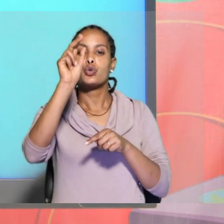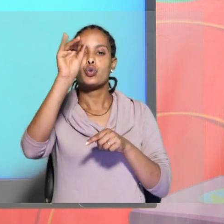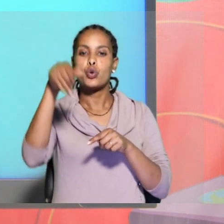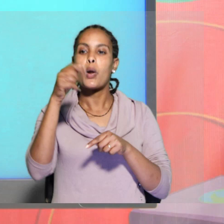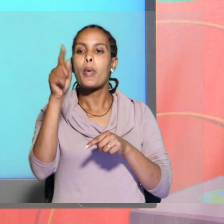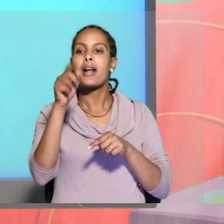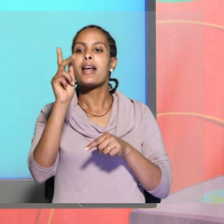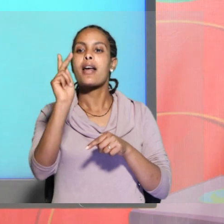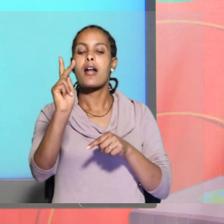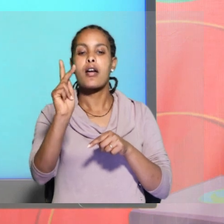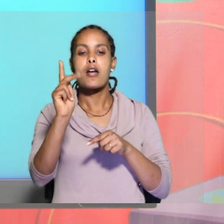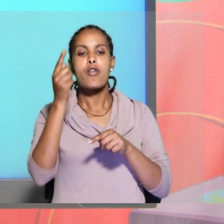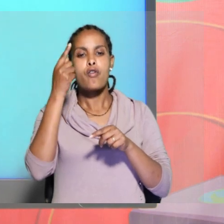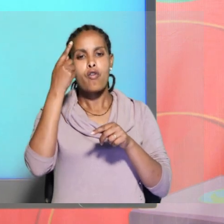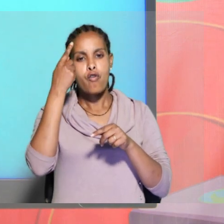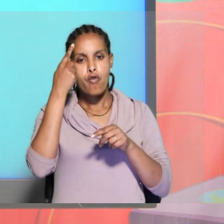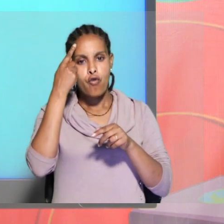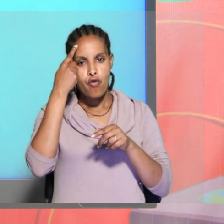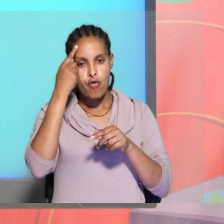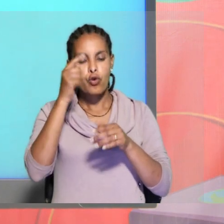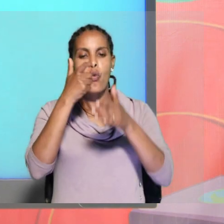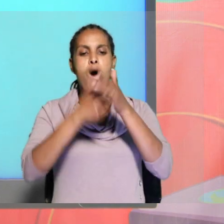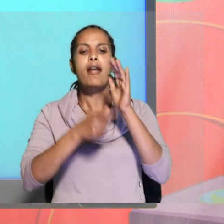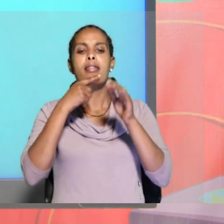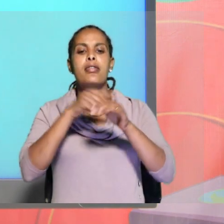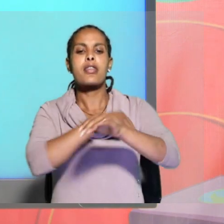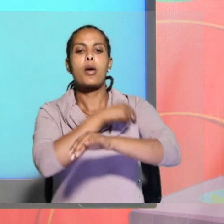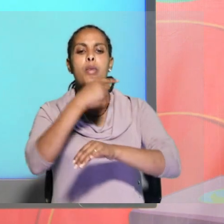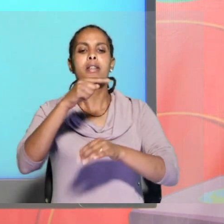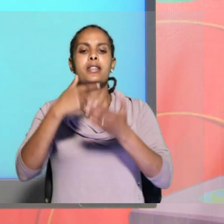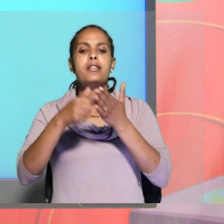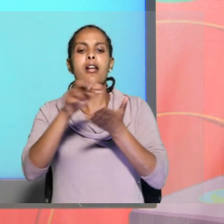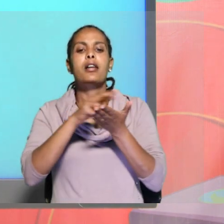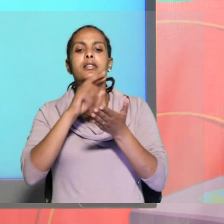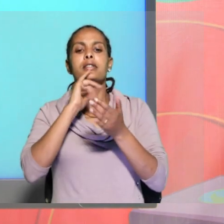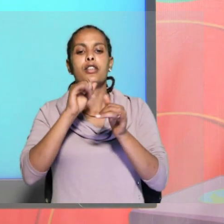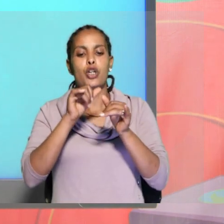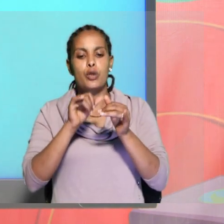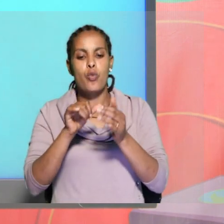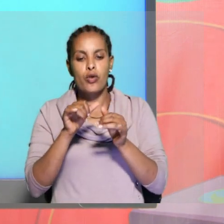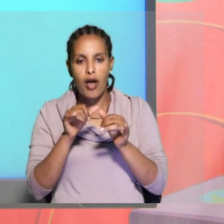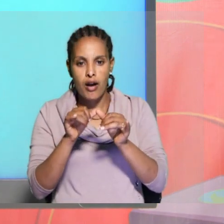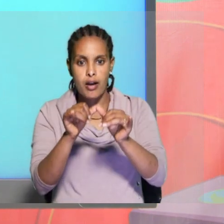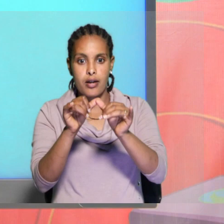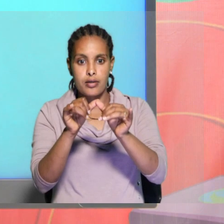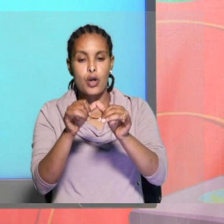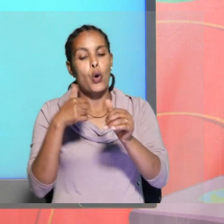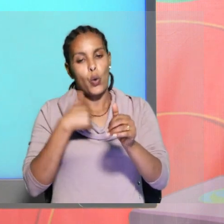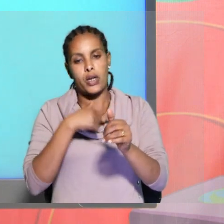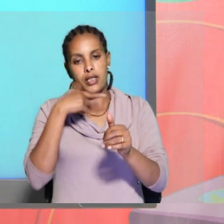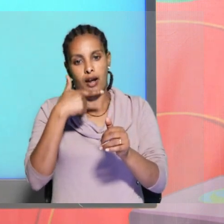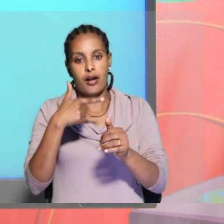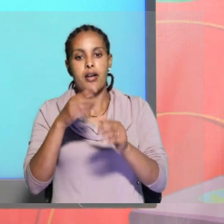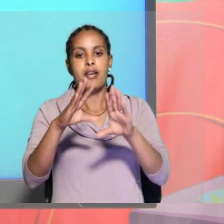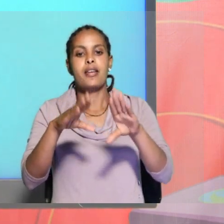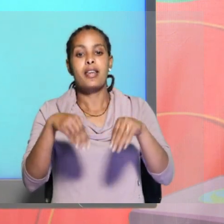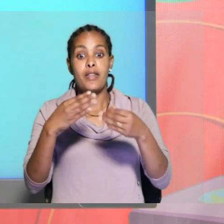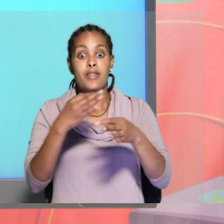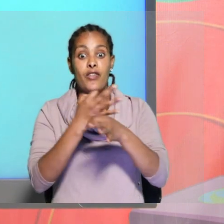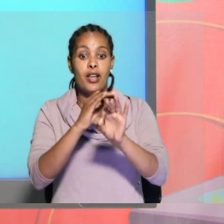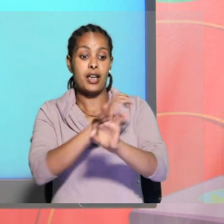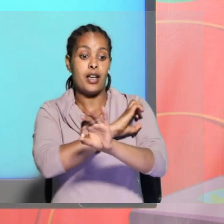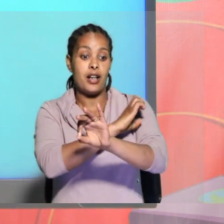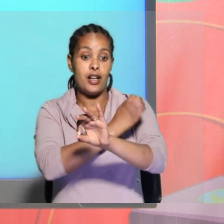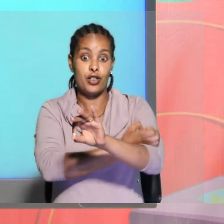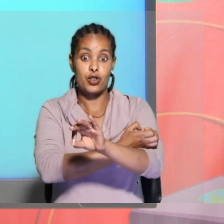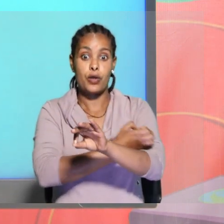Kelvin. For what temperature this reaction would be spontaneous? We said the Gibbs free energy change,